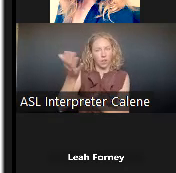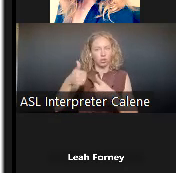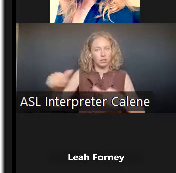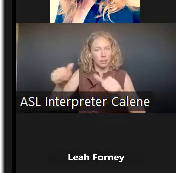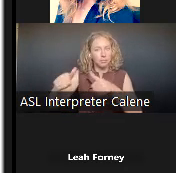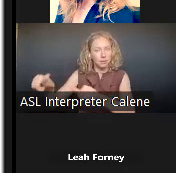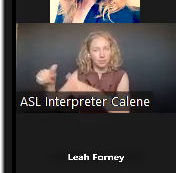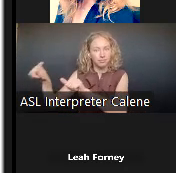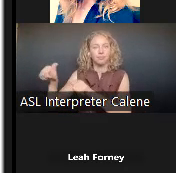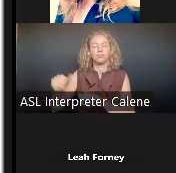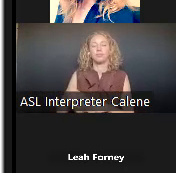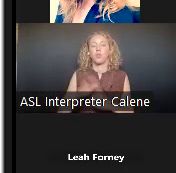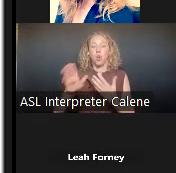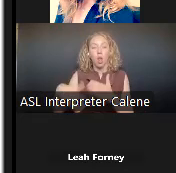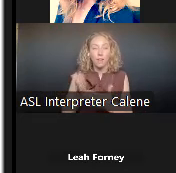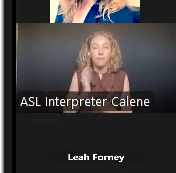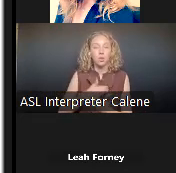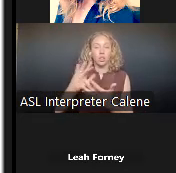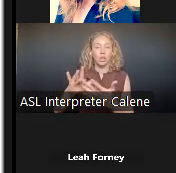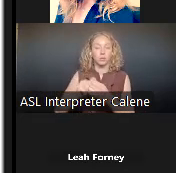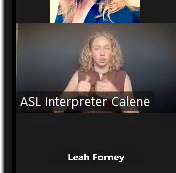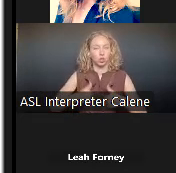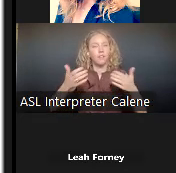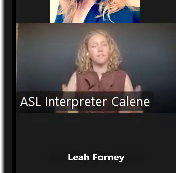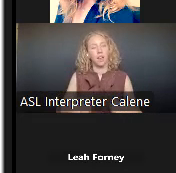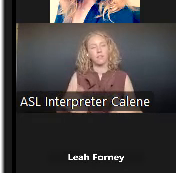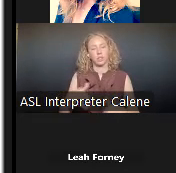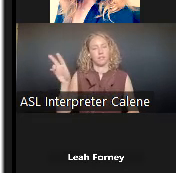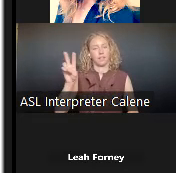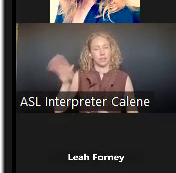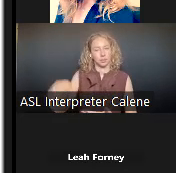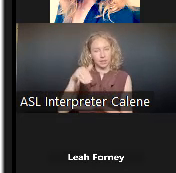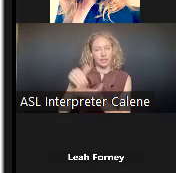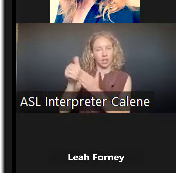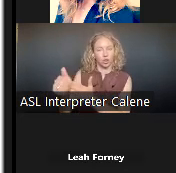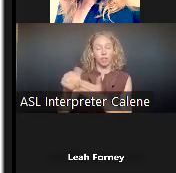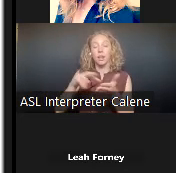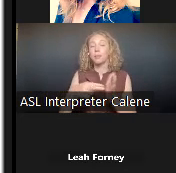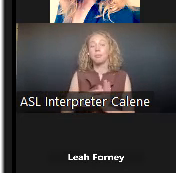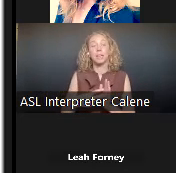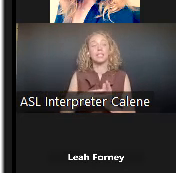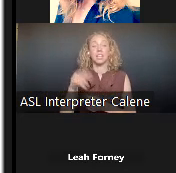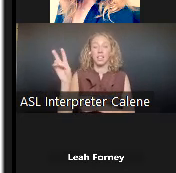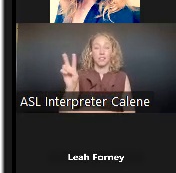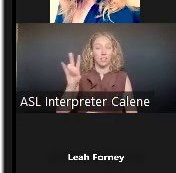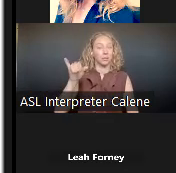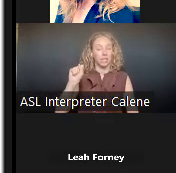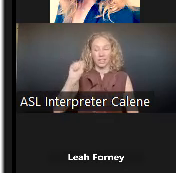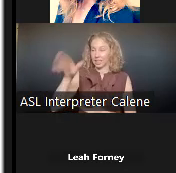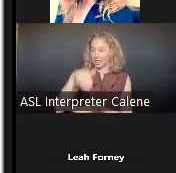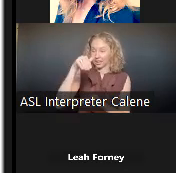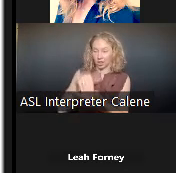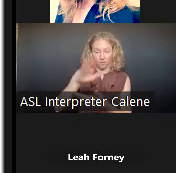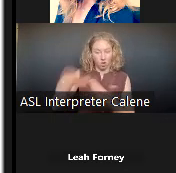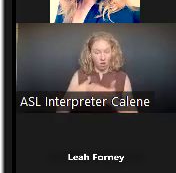and all of our contact with survivors. So this means we're putting the survivor at the center of all the decisions that are